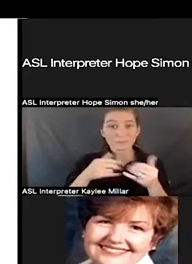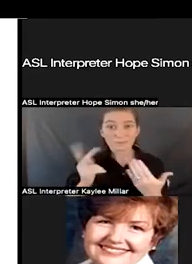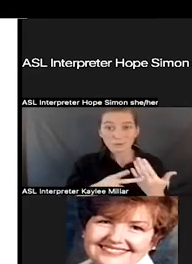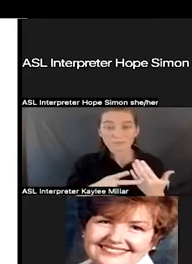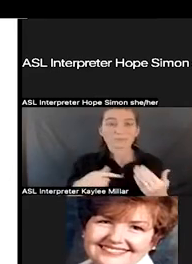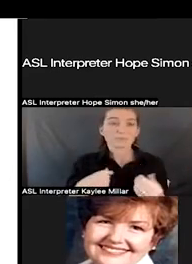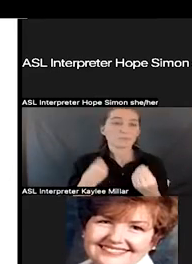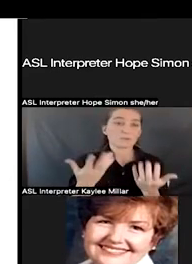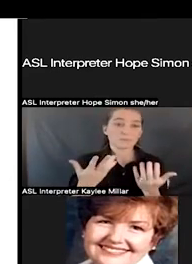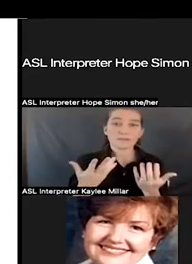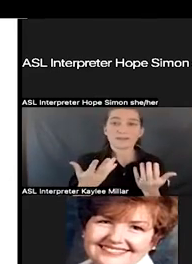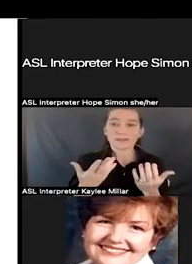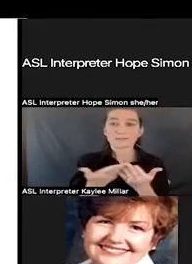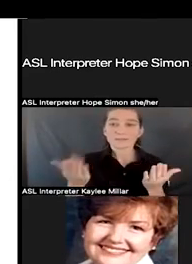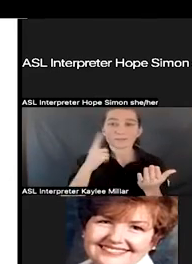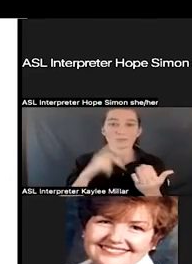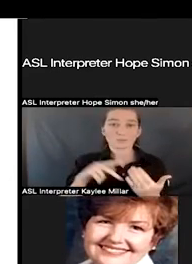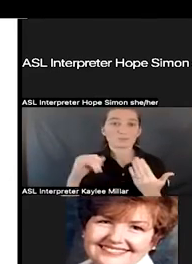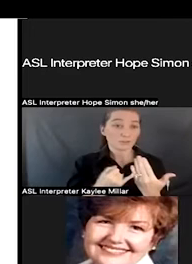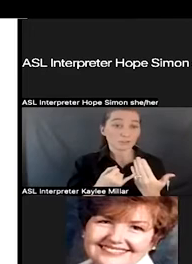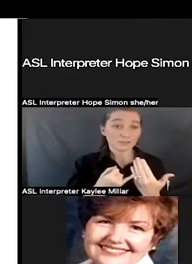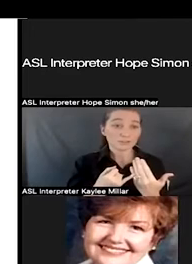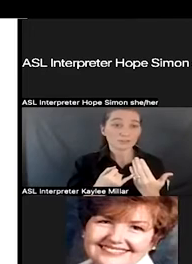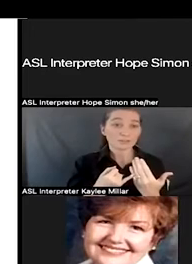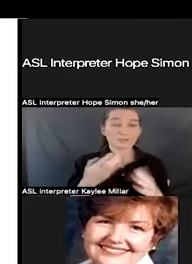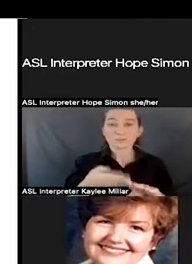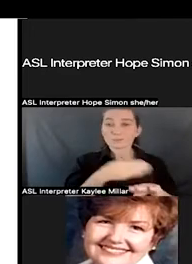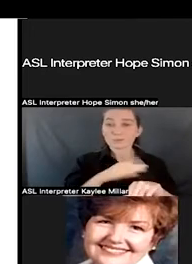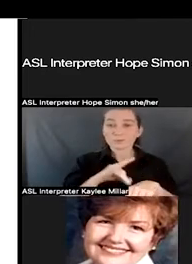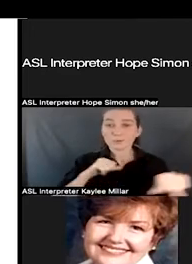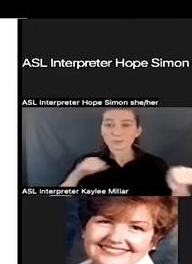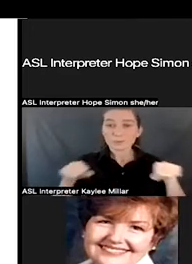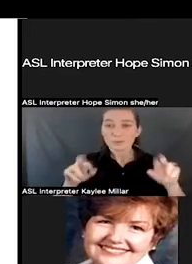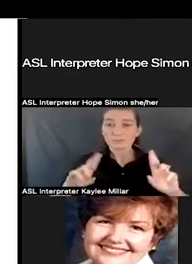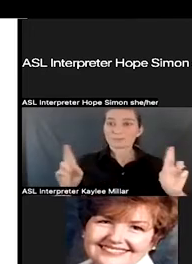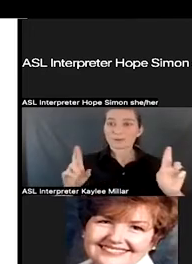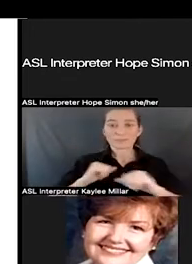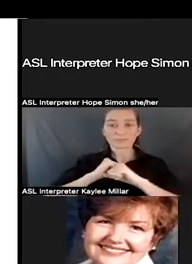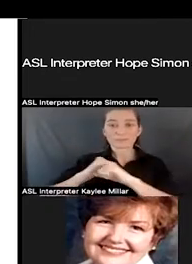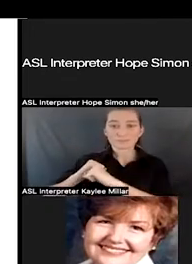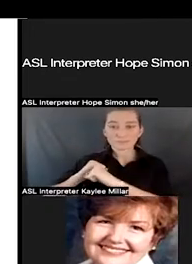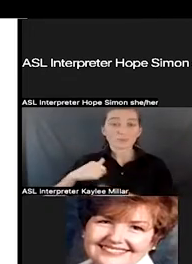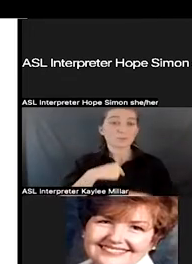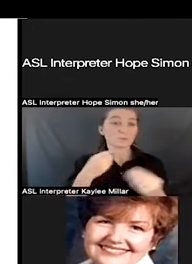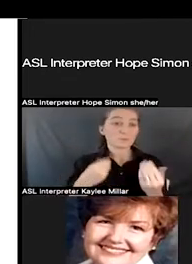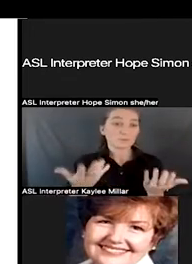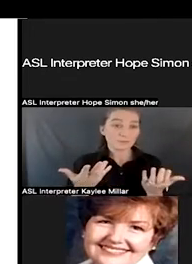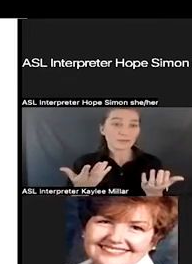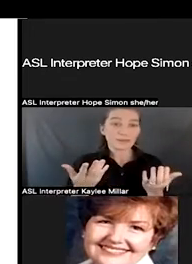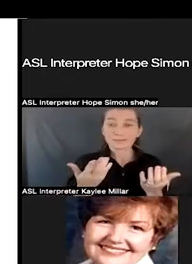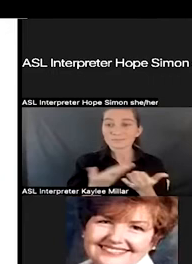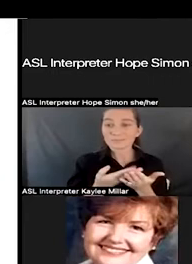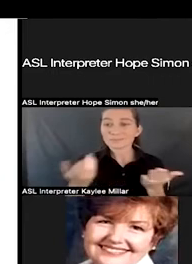ECA member projects that improve earthquake resilience. We make purchases and then provide the materials to the recipients